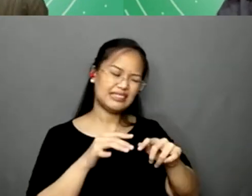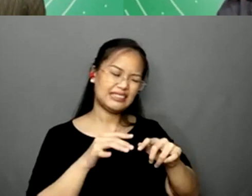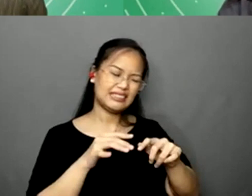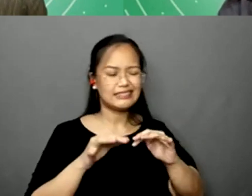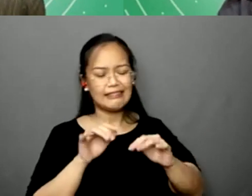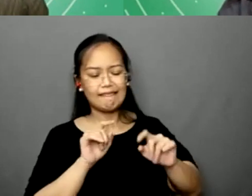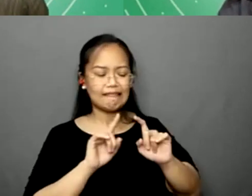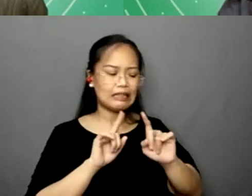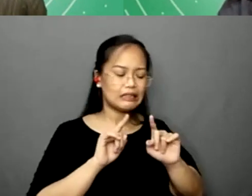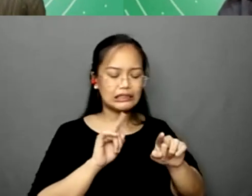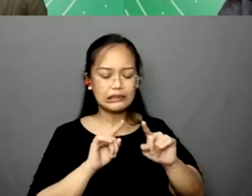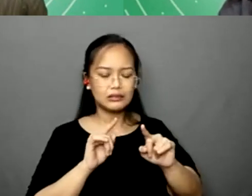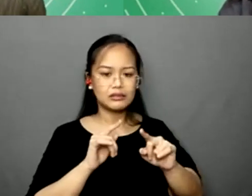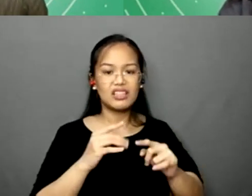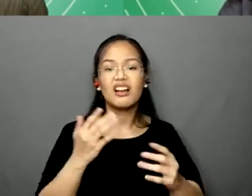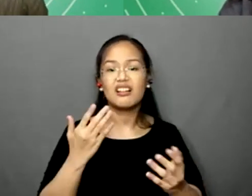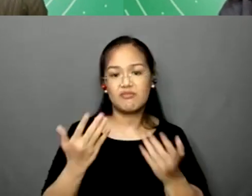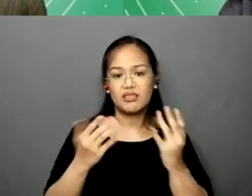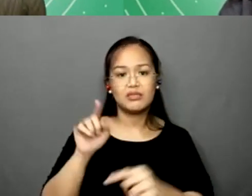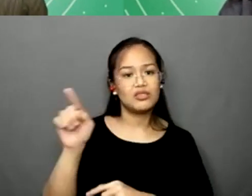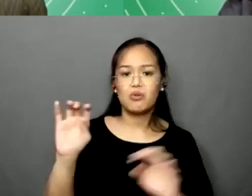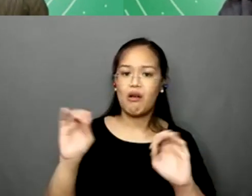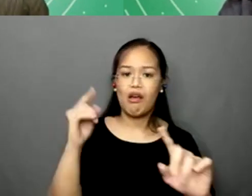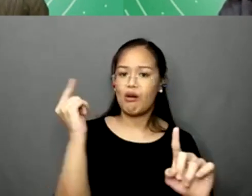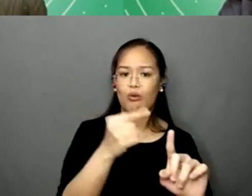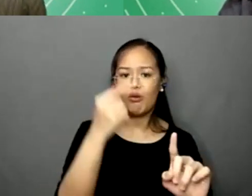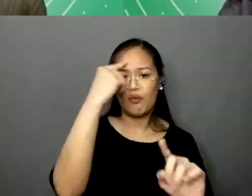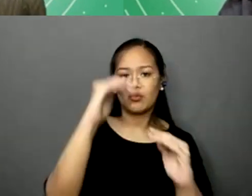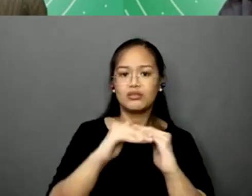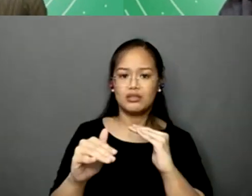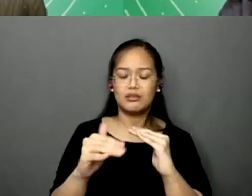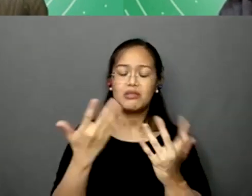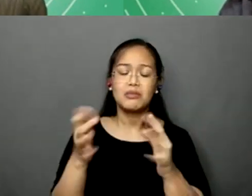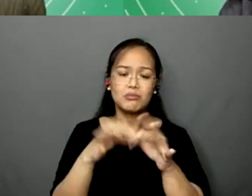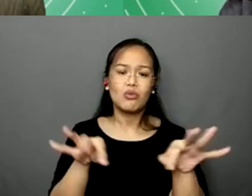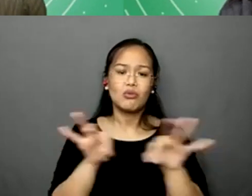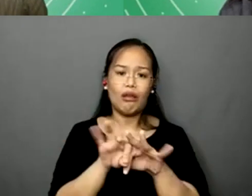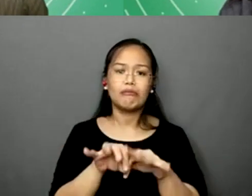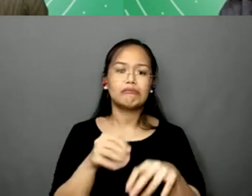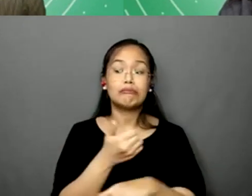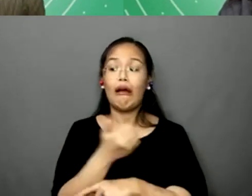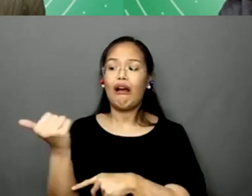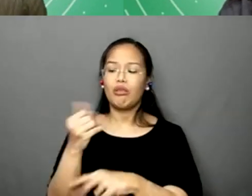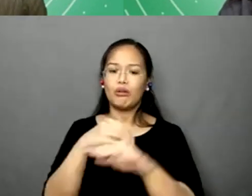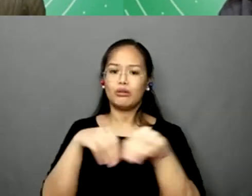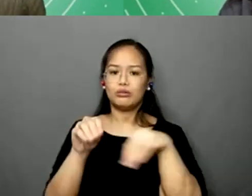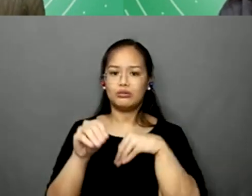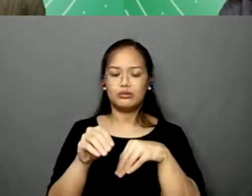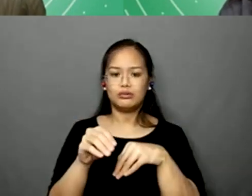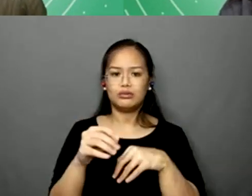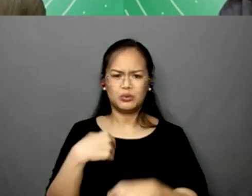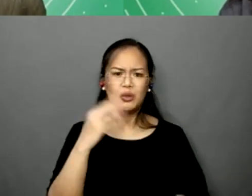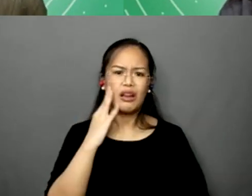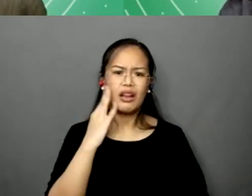understand that maybe they don't have it as their goal and it might be worth looking into alternatives. Because I know there are a lot of brands